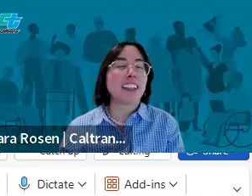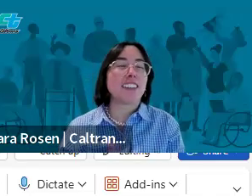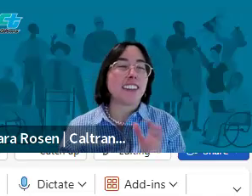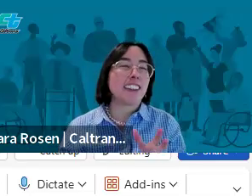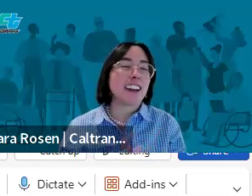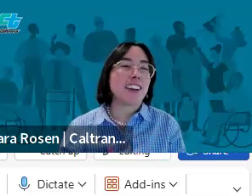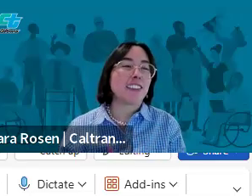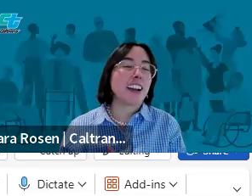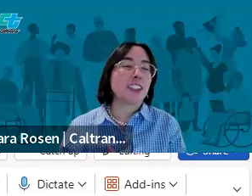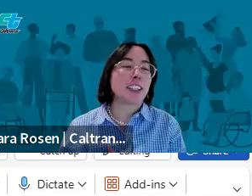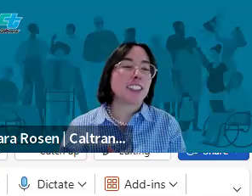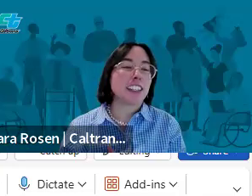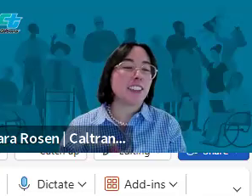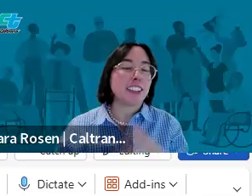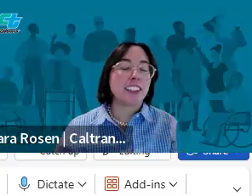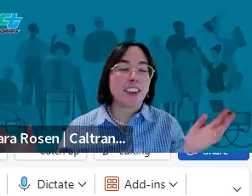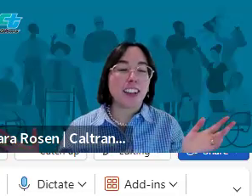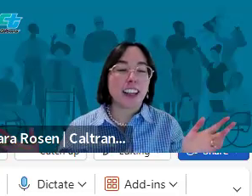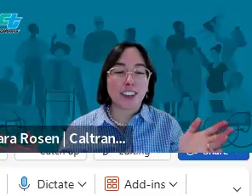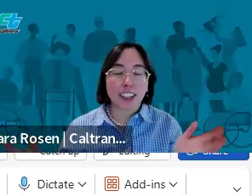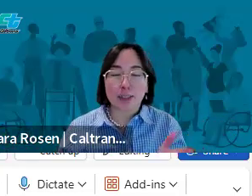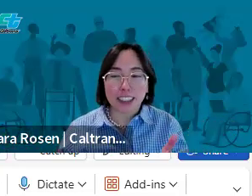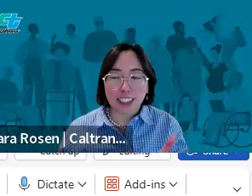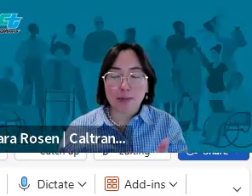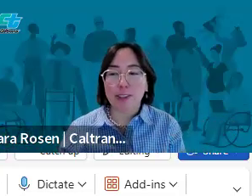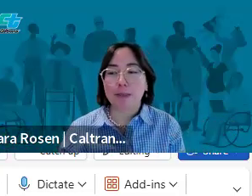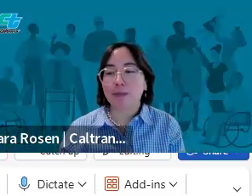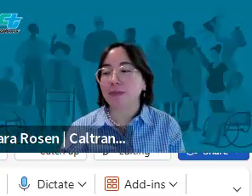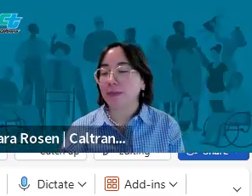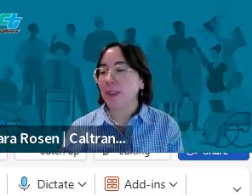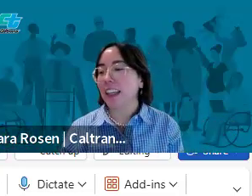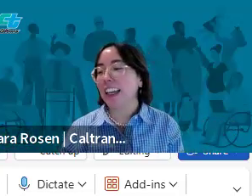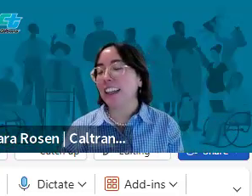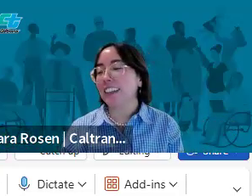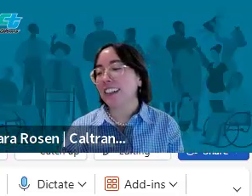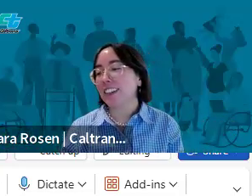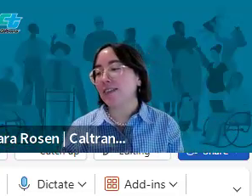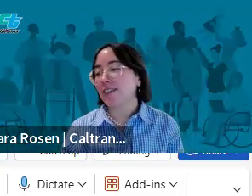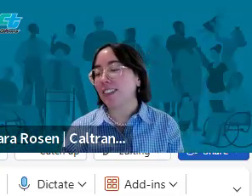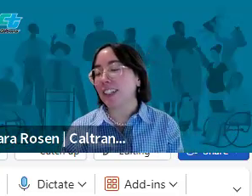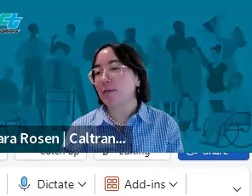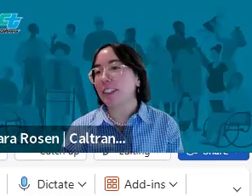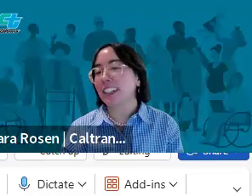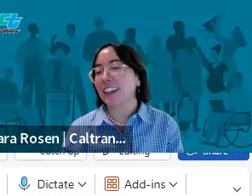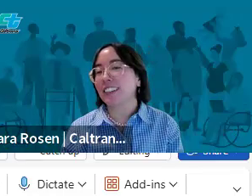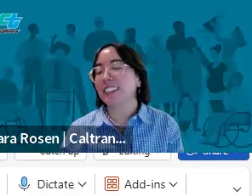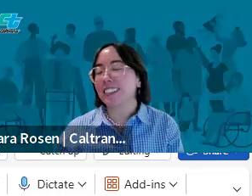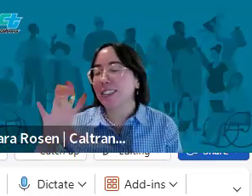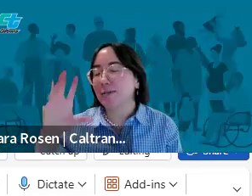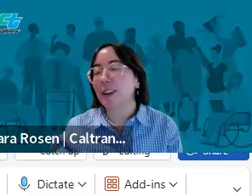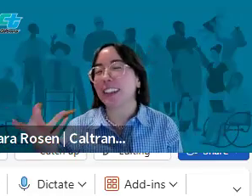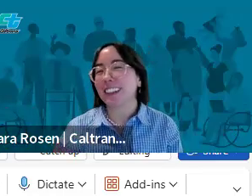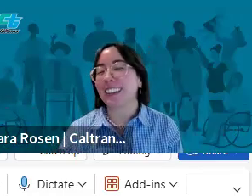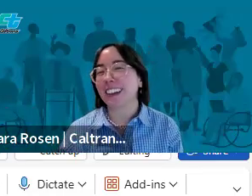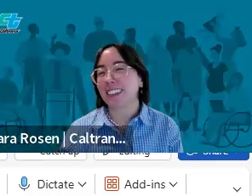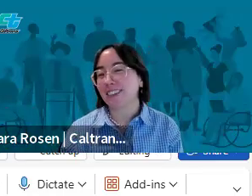like thinking of it in that aspect. Like, you could go all out, or it could be simple. And I really appreciate